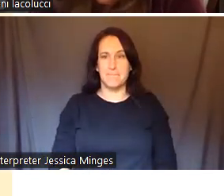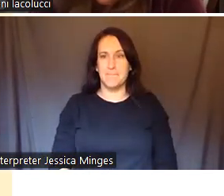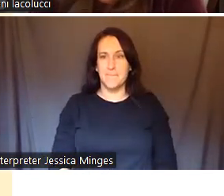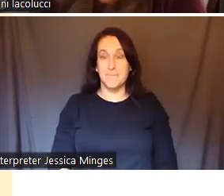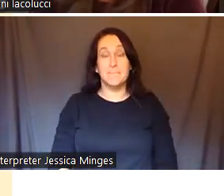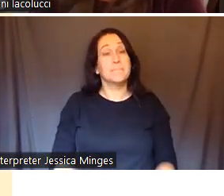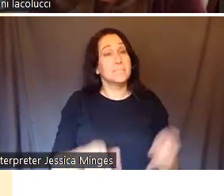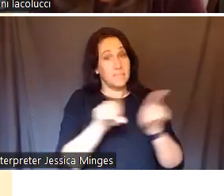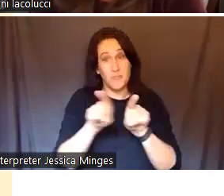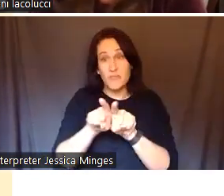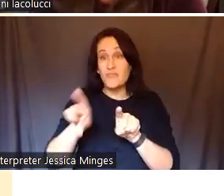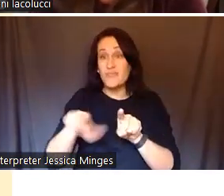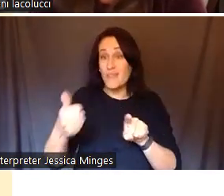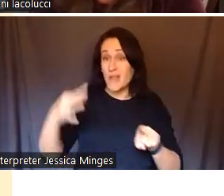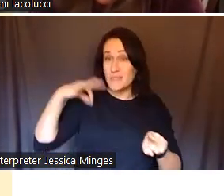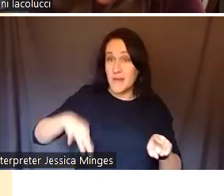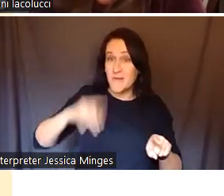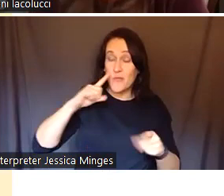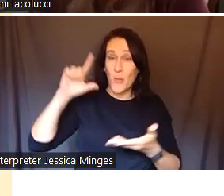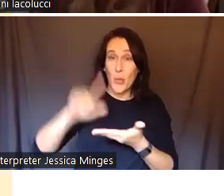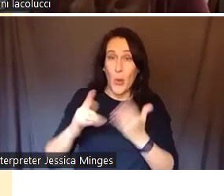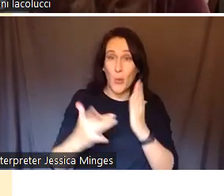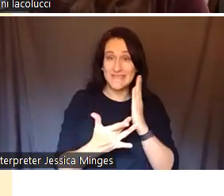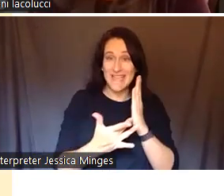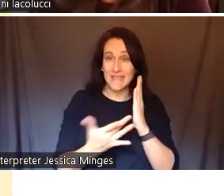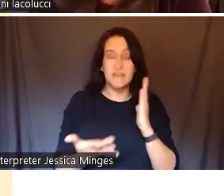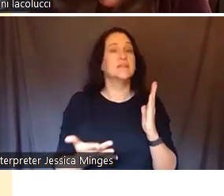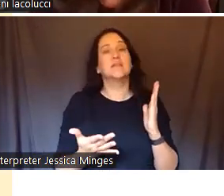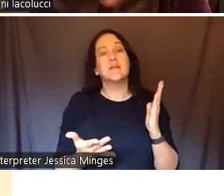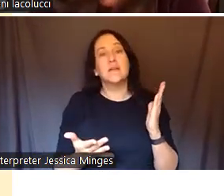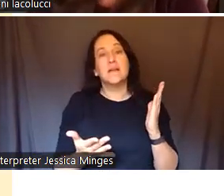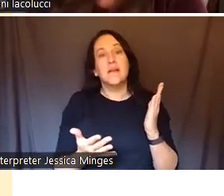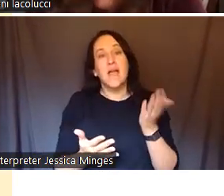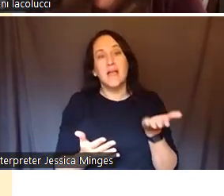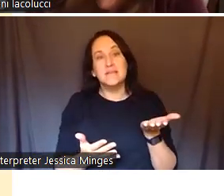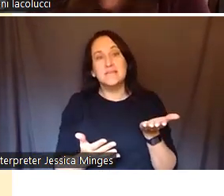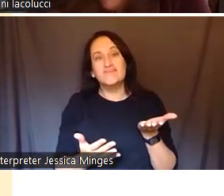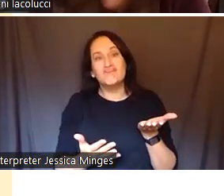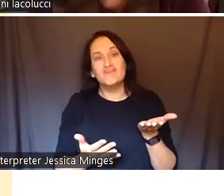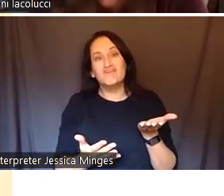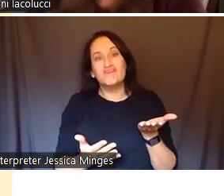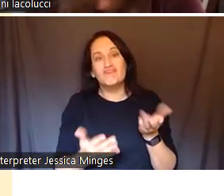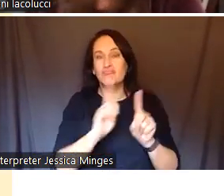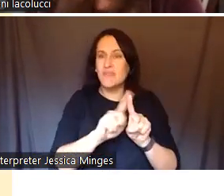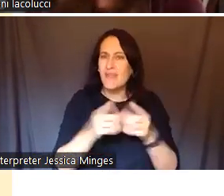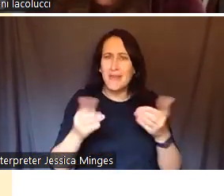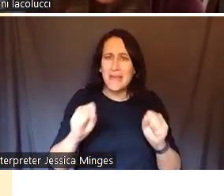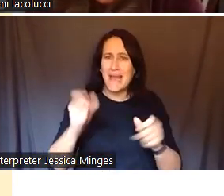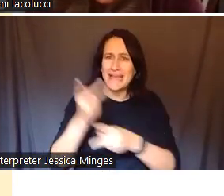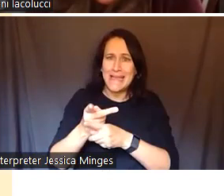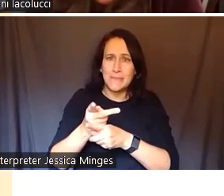Also, and another benefit to low-tech is as we go through this, there are things that you could just keep in your